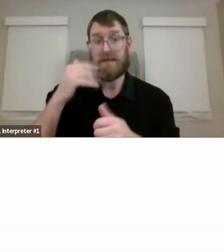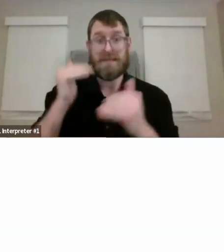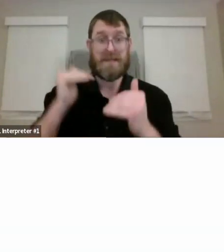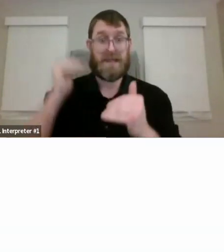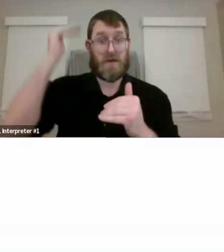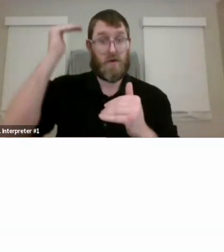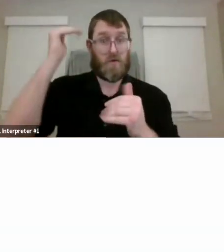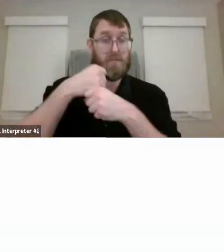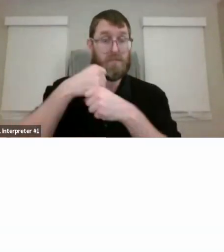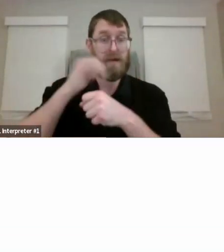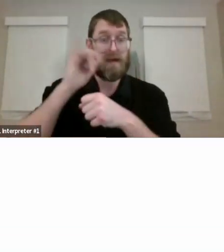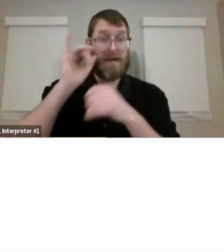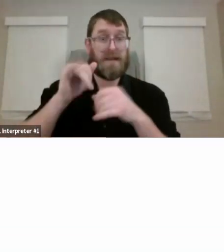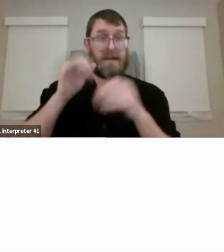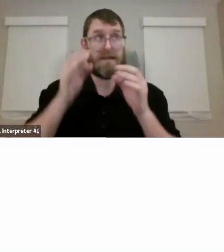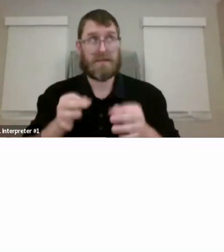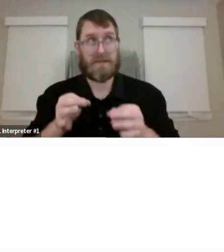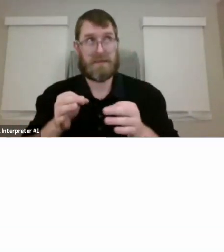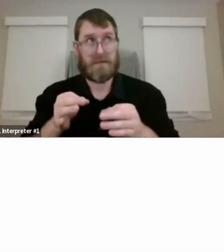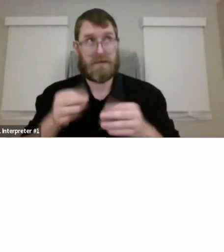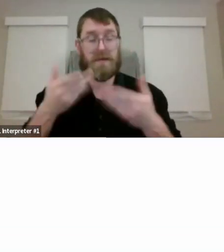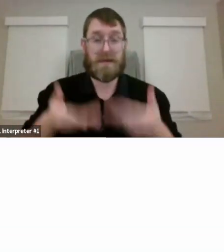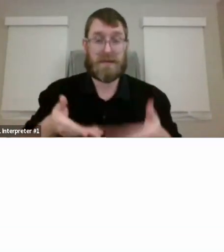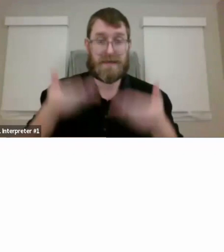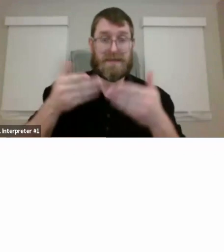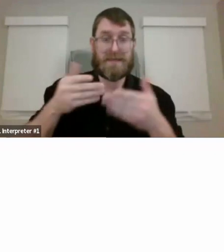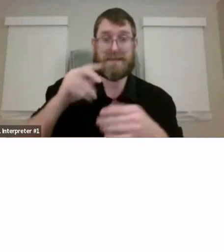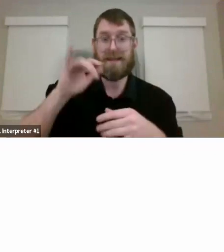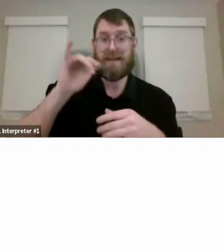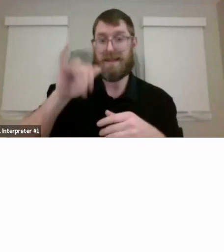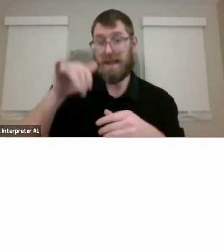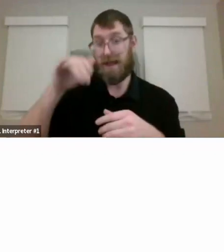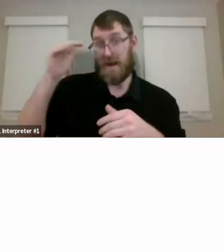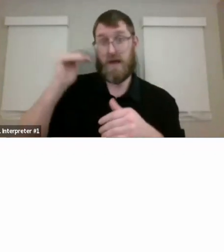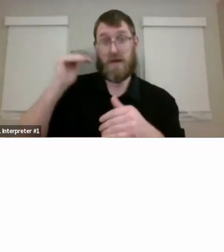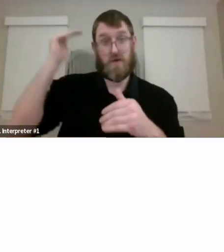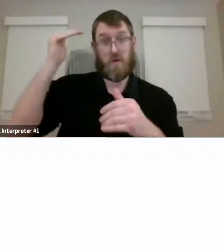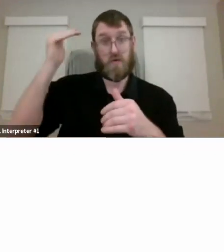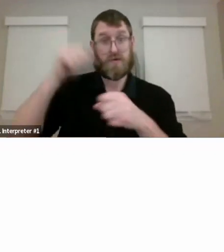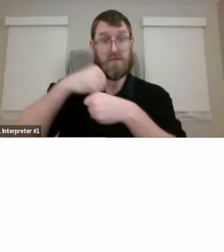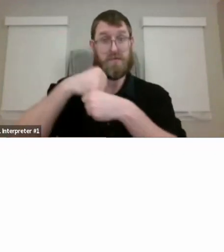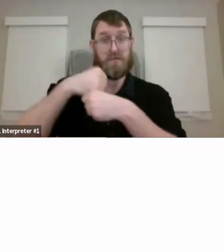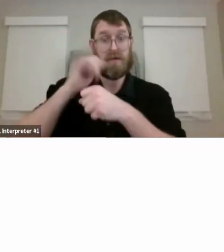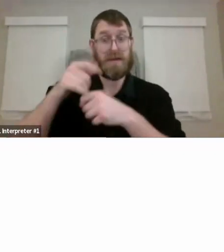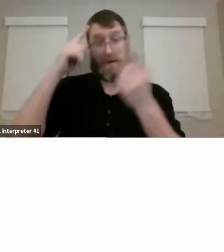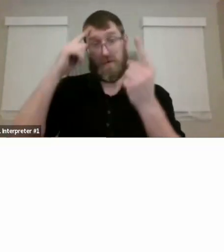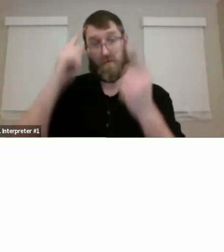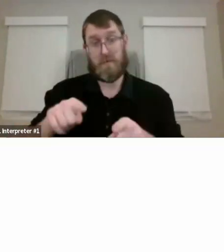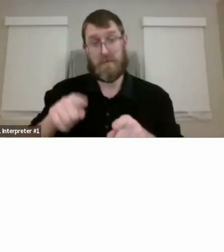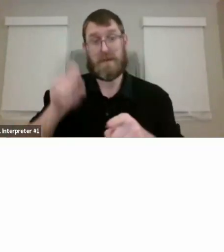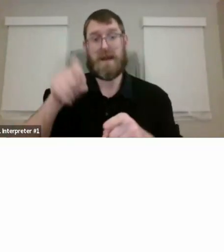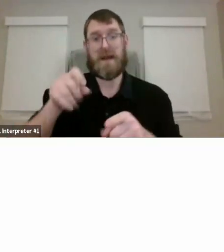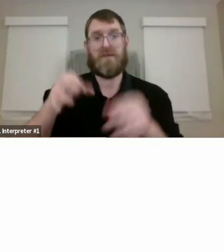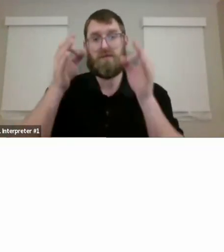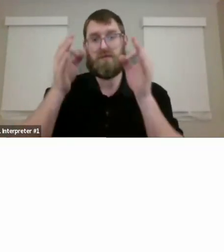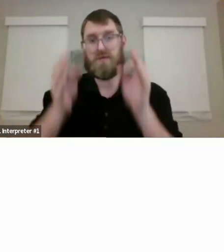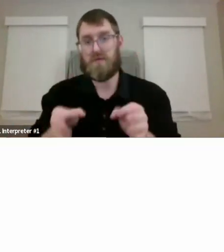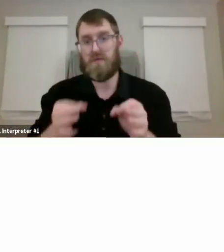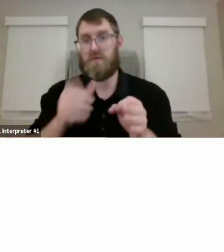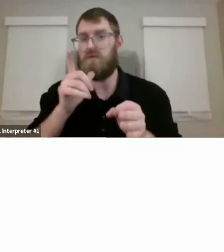making the adult making the agreement. And because they have to be the ones to choose who the supporters